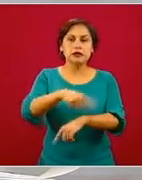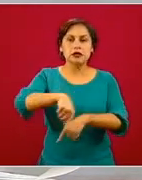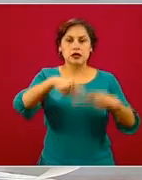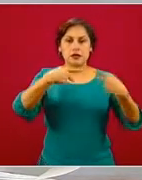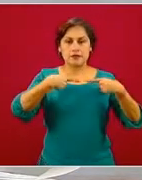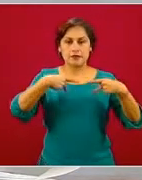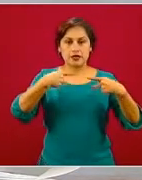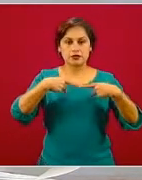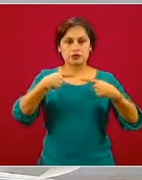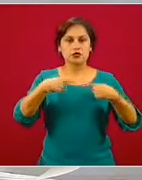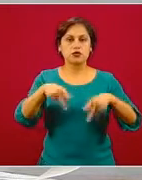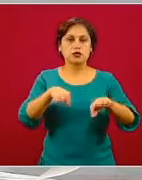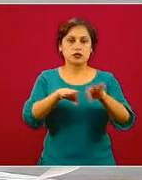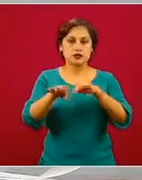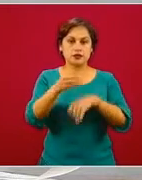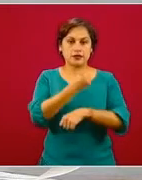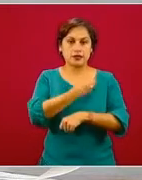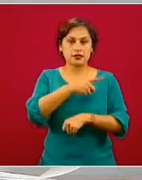denounces